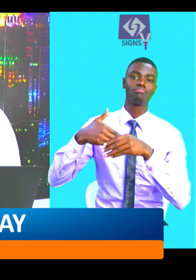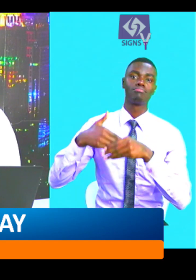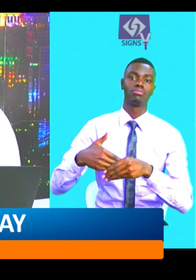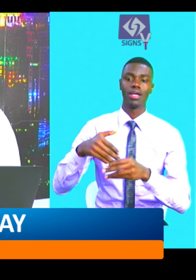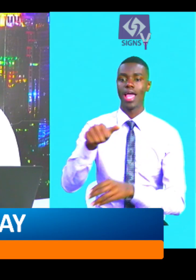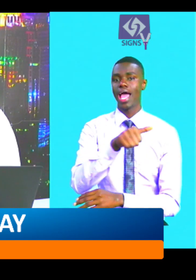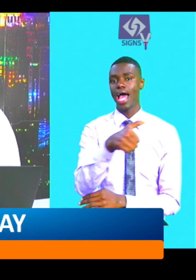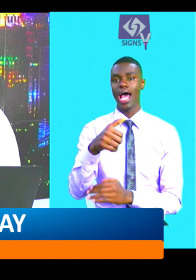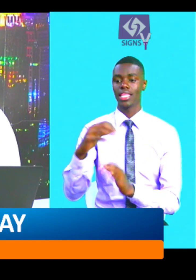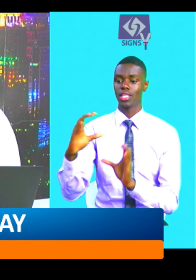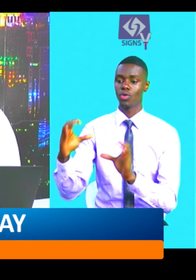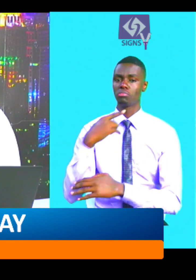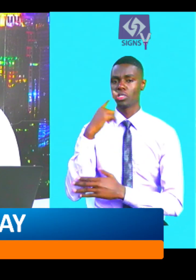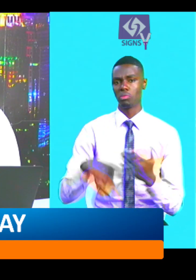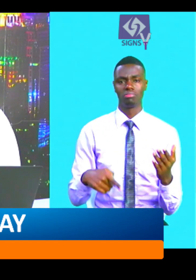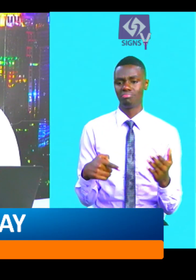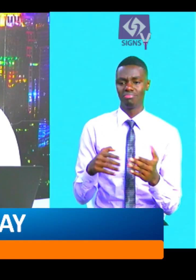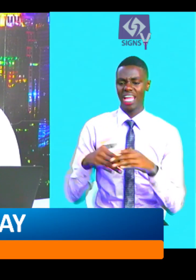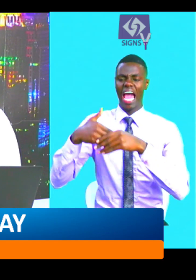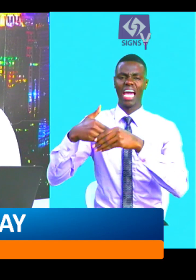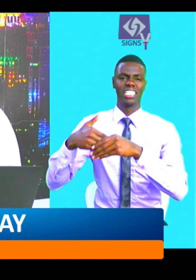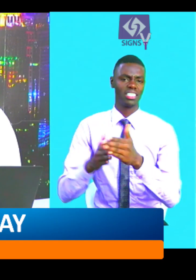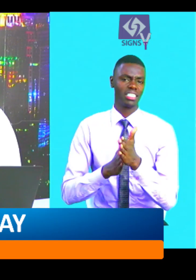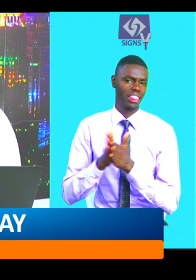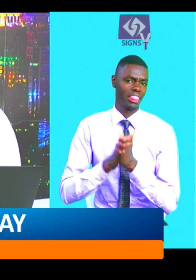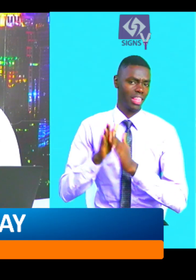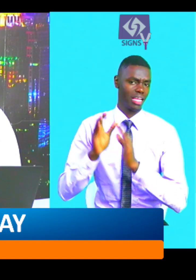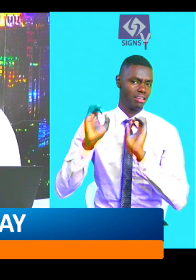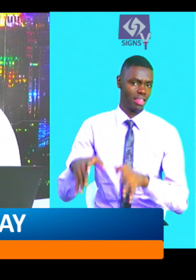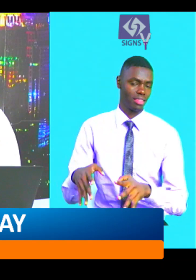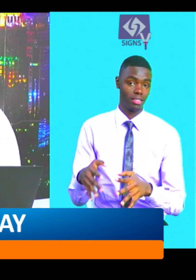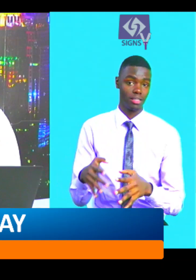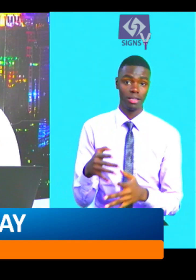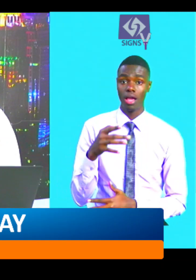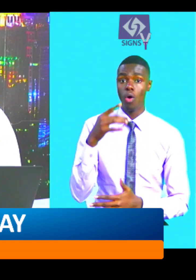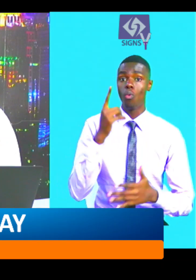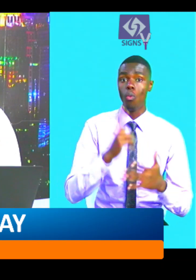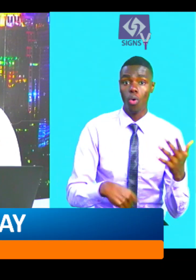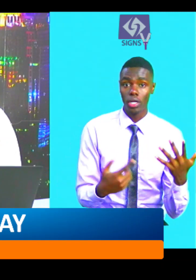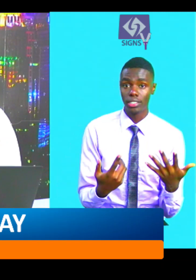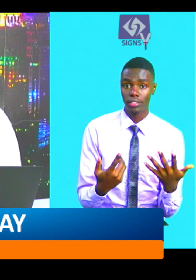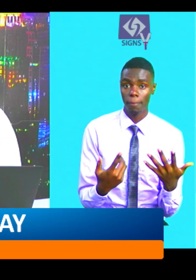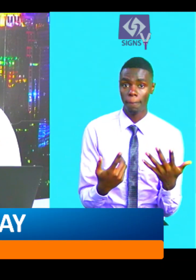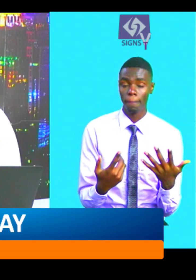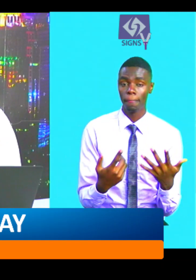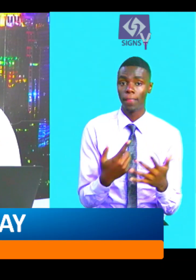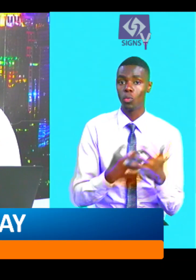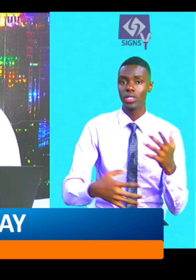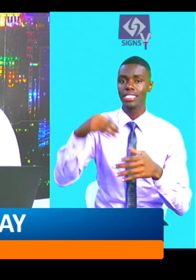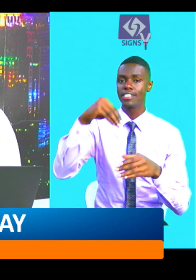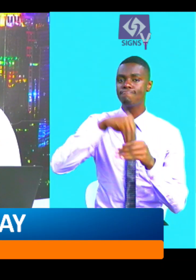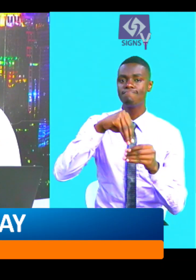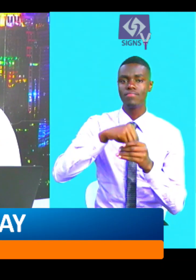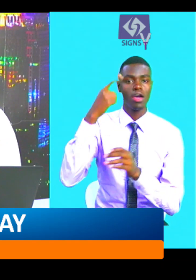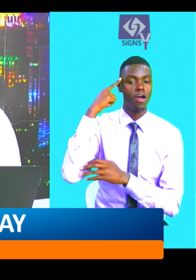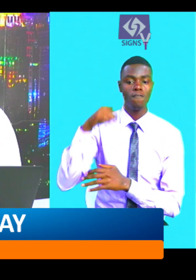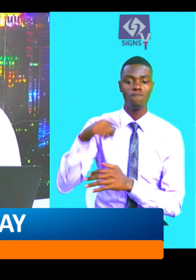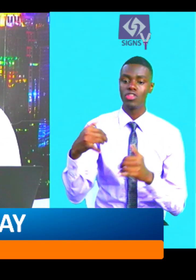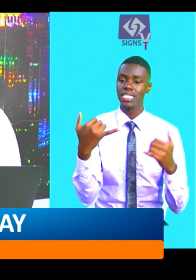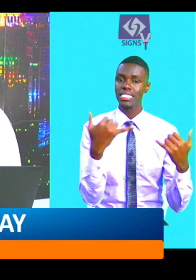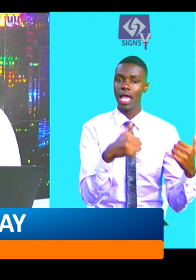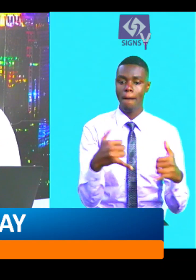Yeah, than a friend you don't know. Yeah. And on that note, we're going to take a quick break. But when we come back, we're coming back with the president, as he